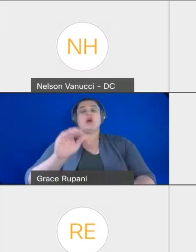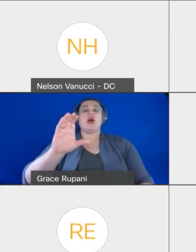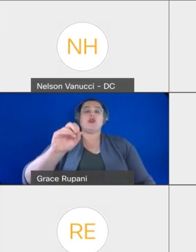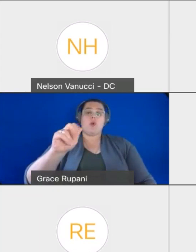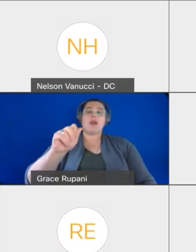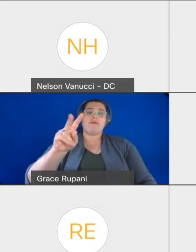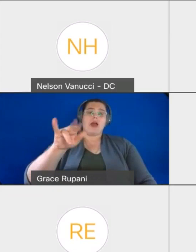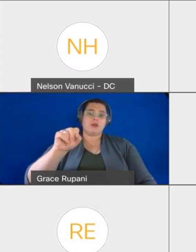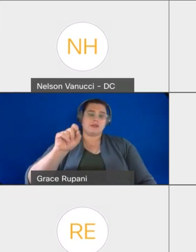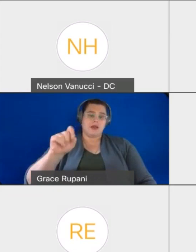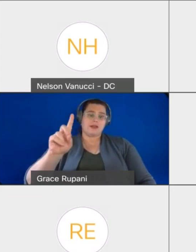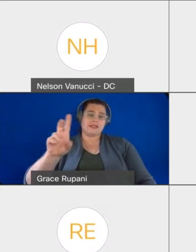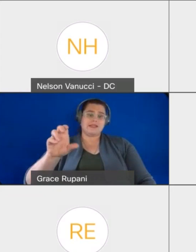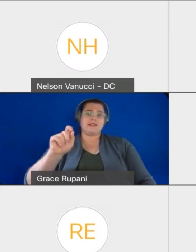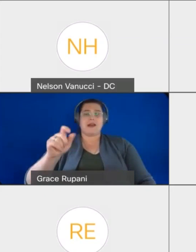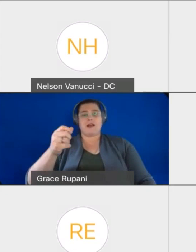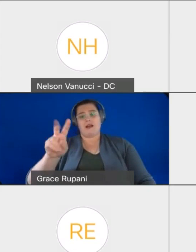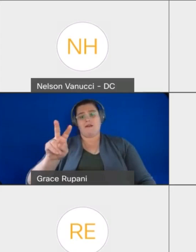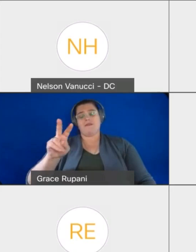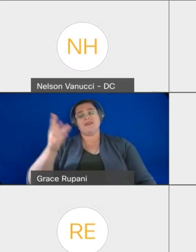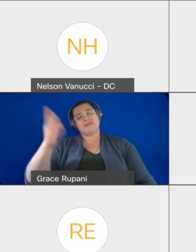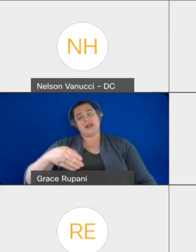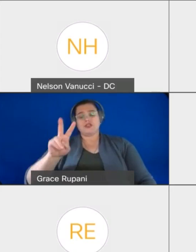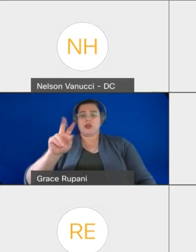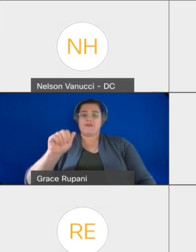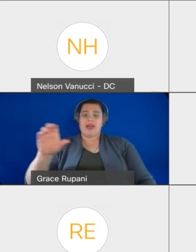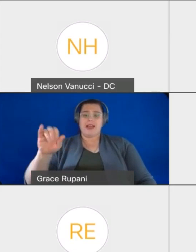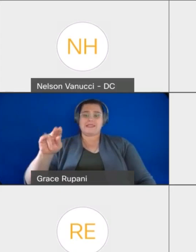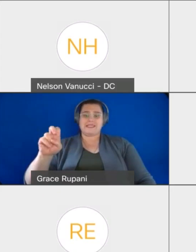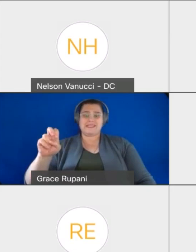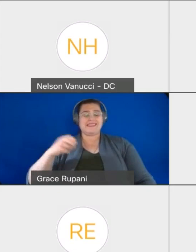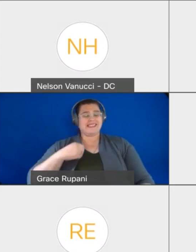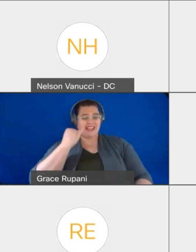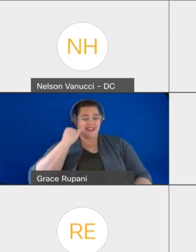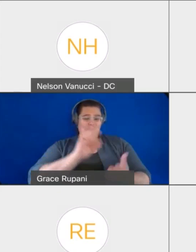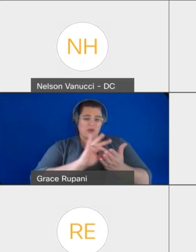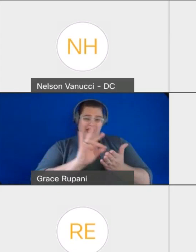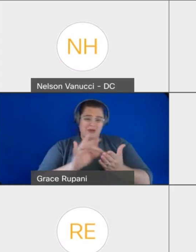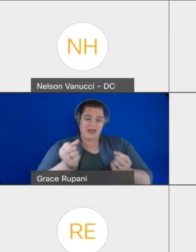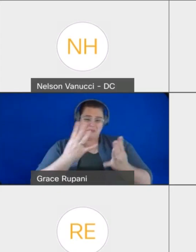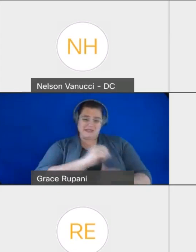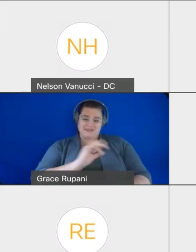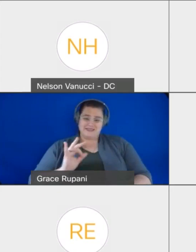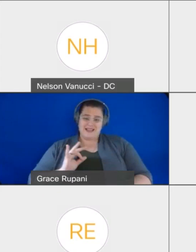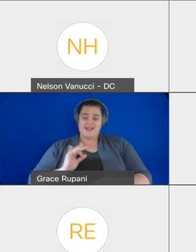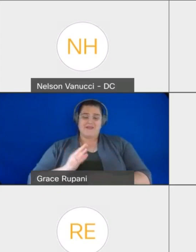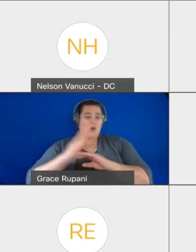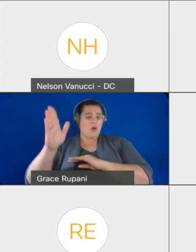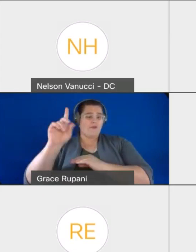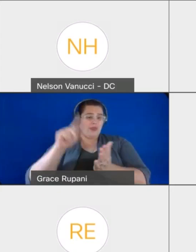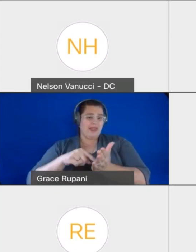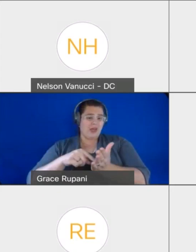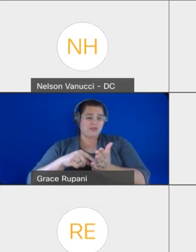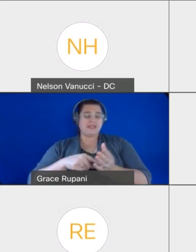coronavirus.dc.gov/vaccine. As I had said, well over 1,000 staff. When you consider that the initial number of